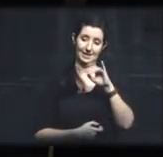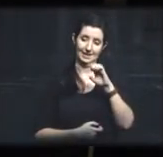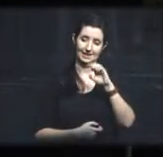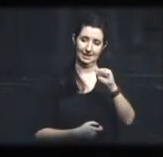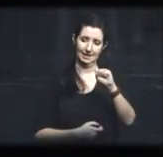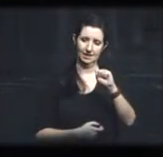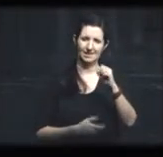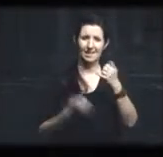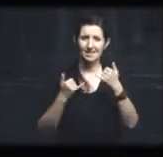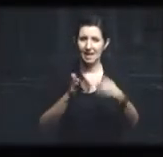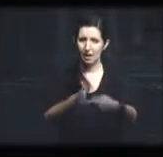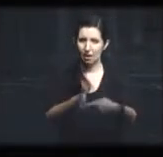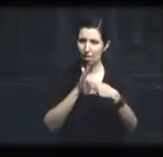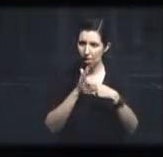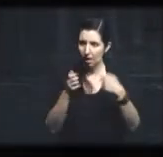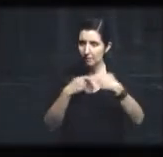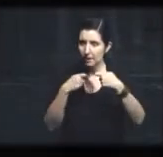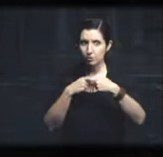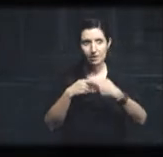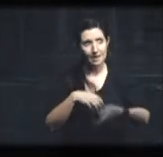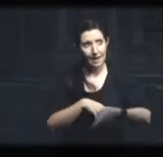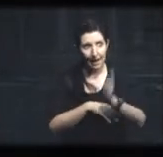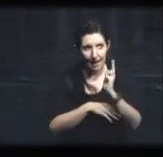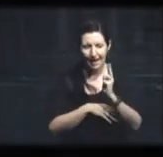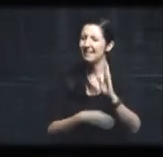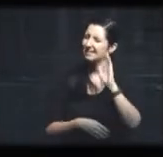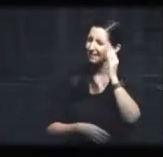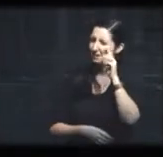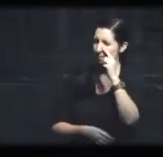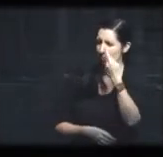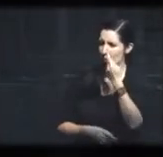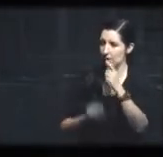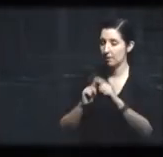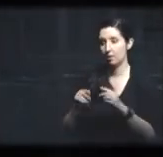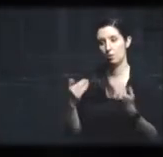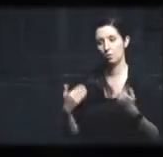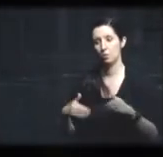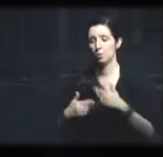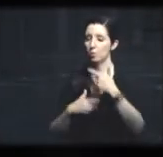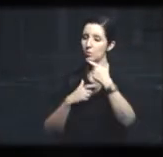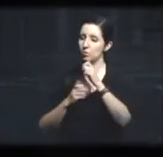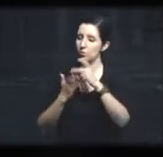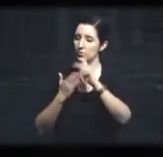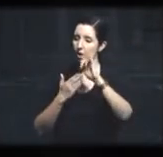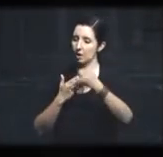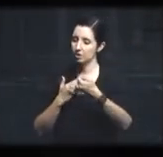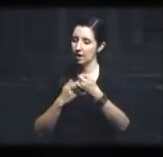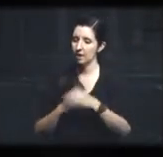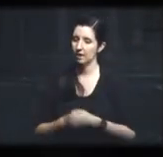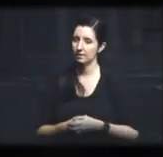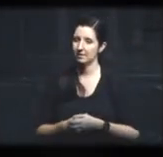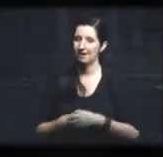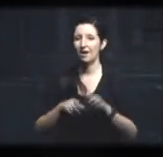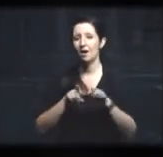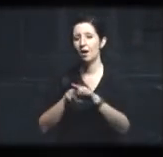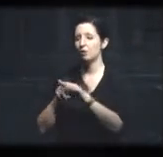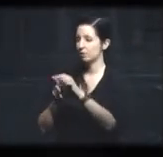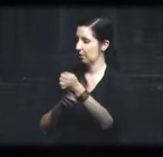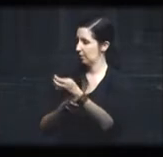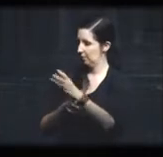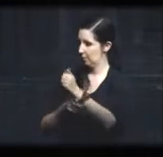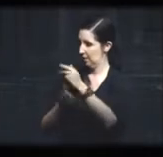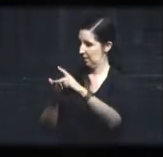electricity, which sounds kind of boring, but actually ended up, I think, being really, really interesting project. And they had a couple of other projects.